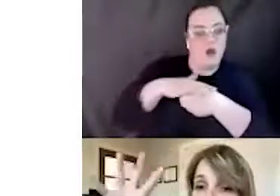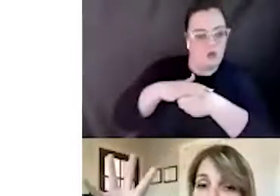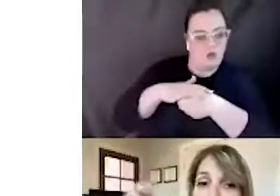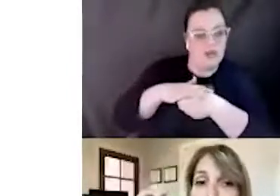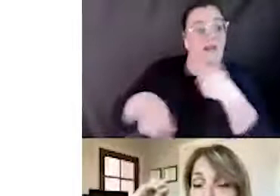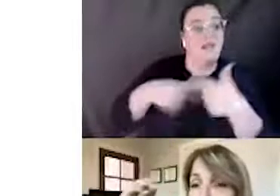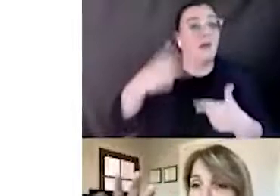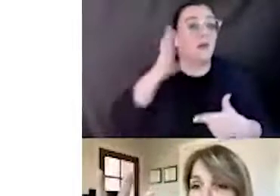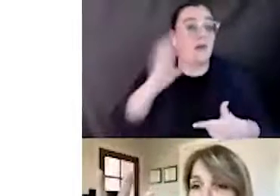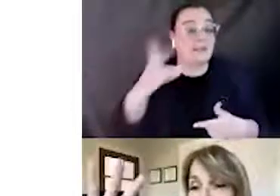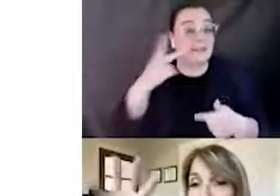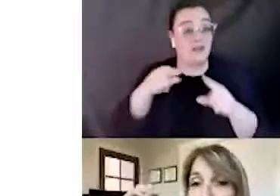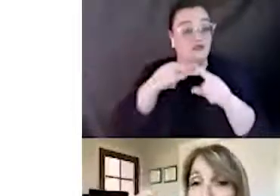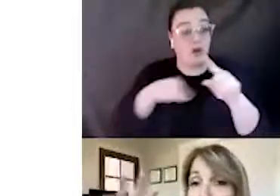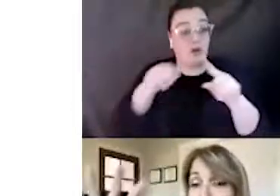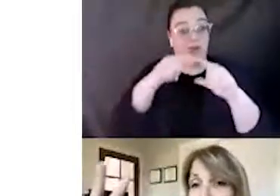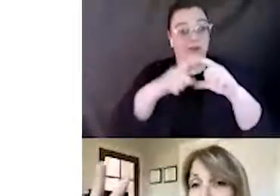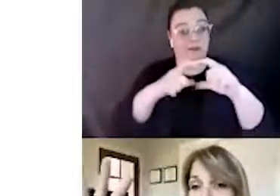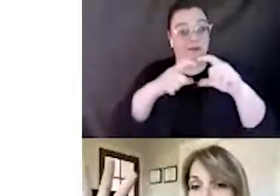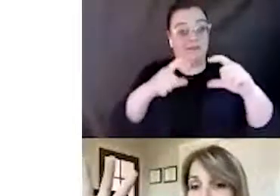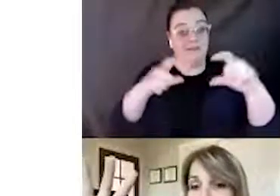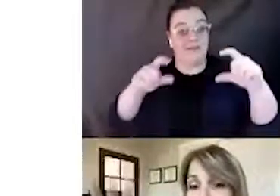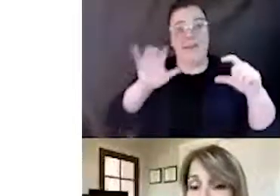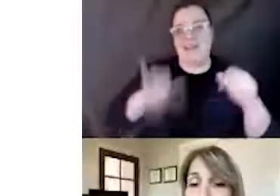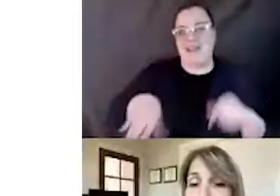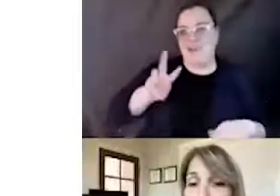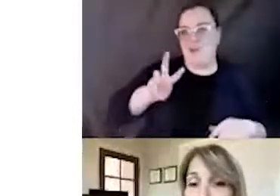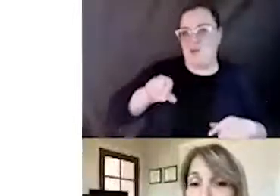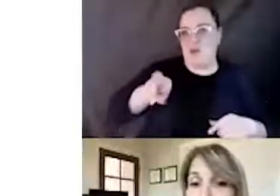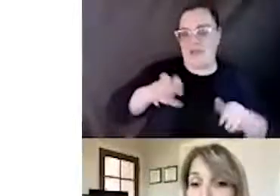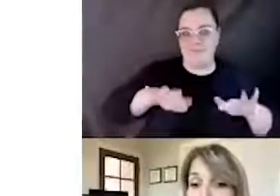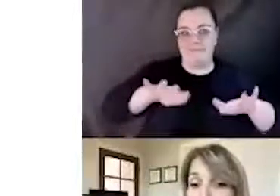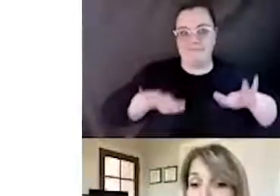that are expanding. Those are the waves that are moving away from the epicenter.